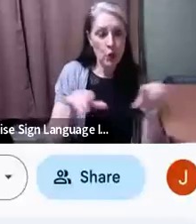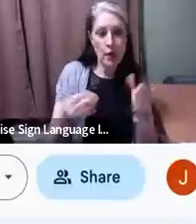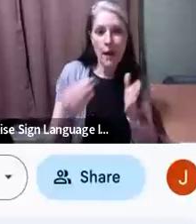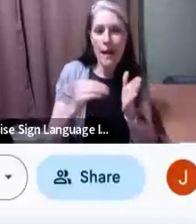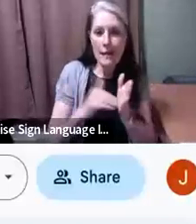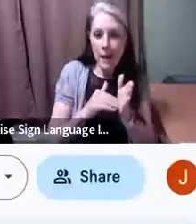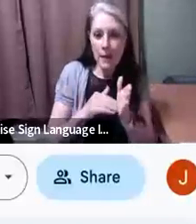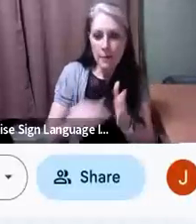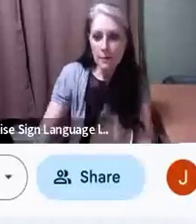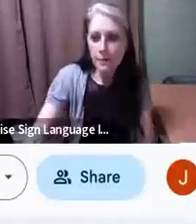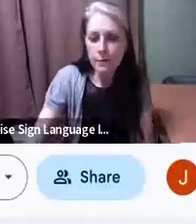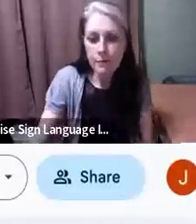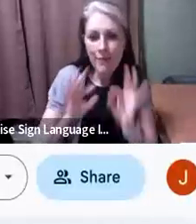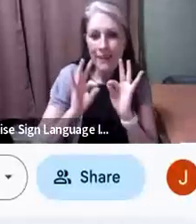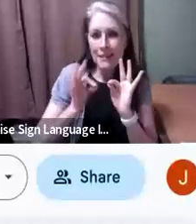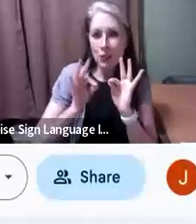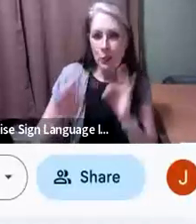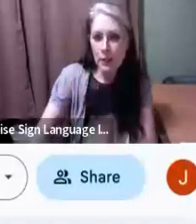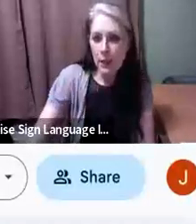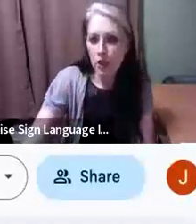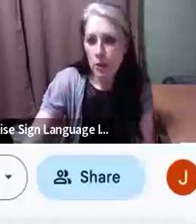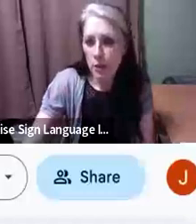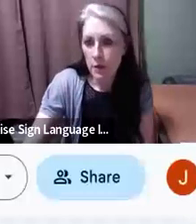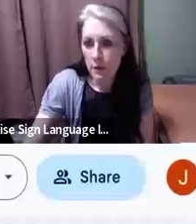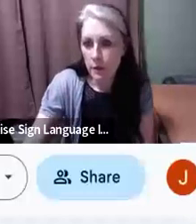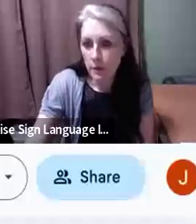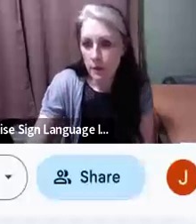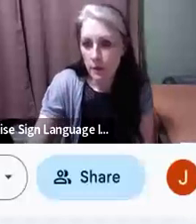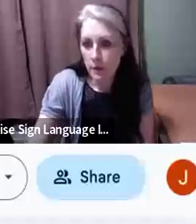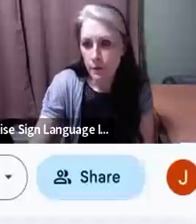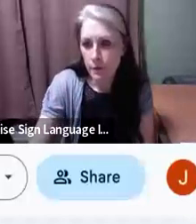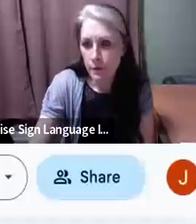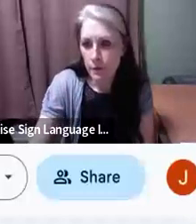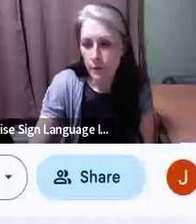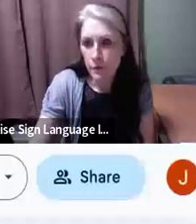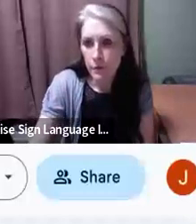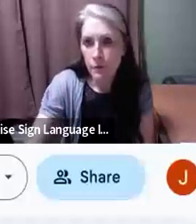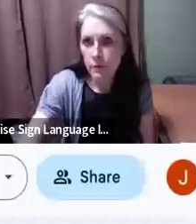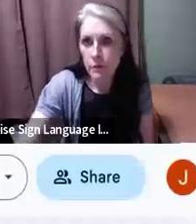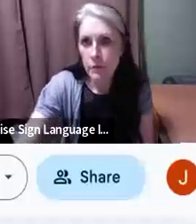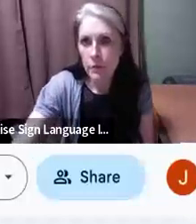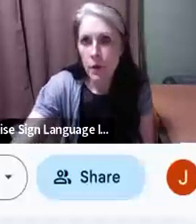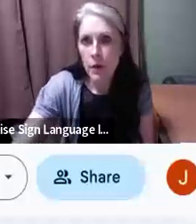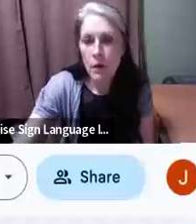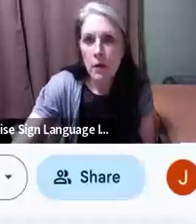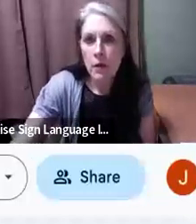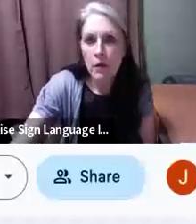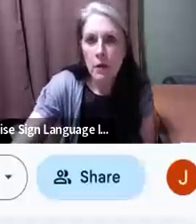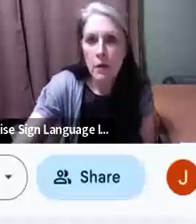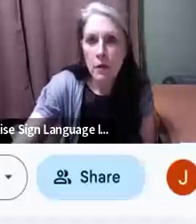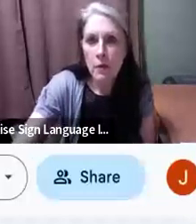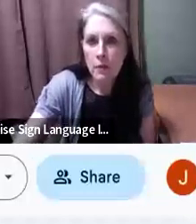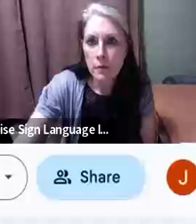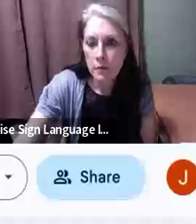it's interpretation as well. You're describing what is happening in a way that's giving the